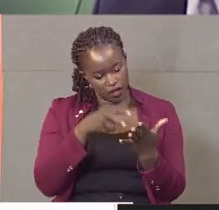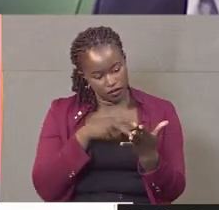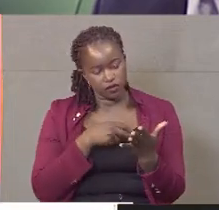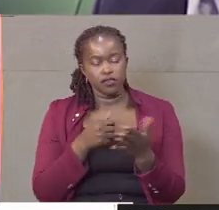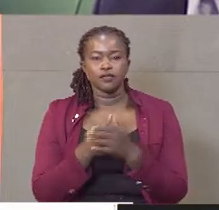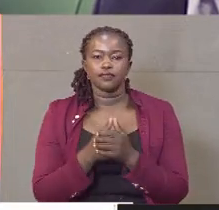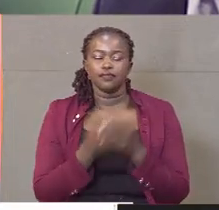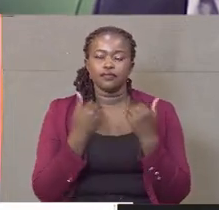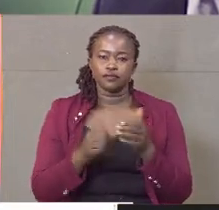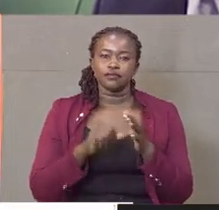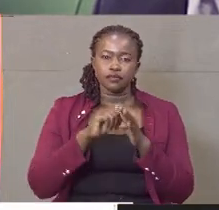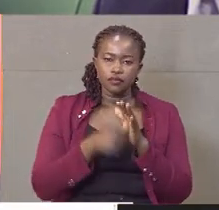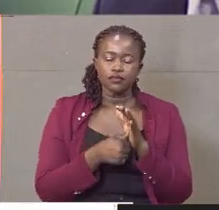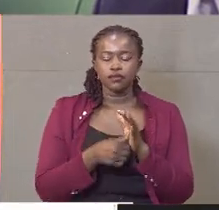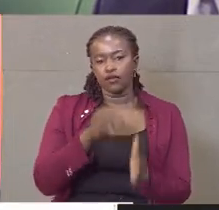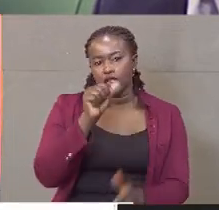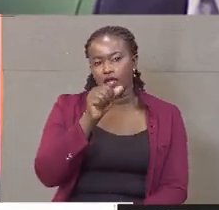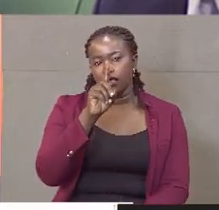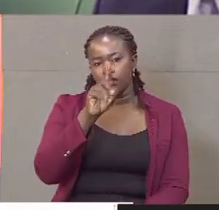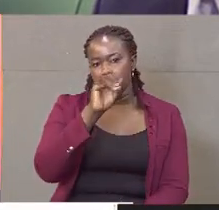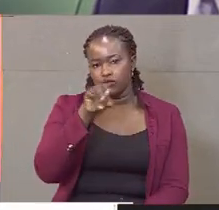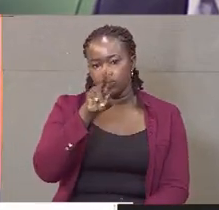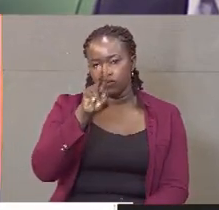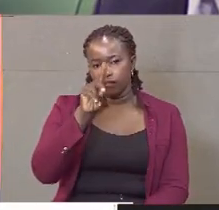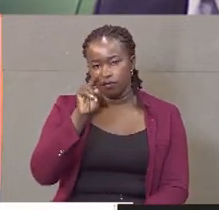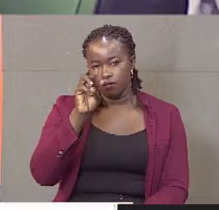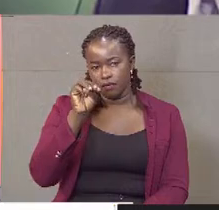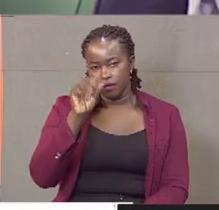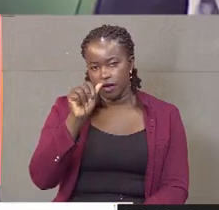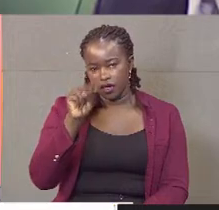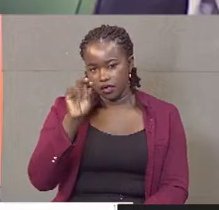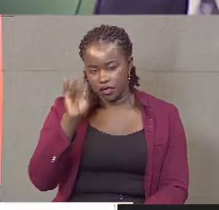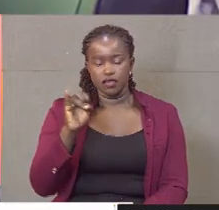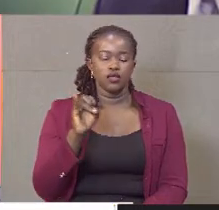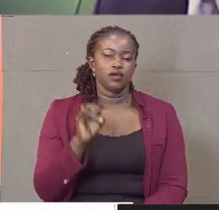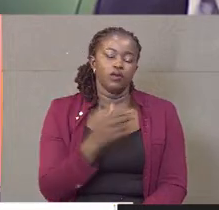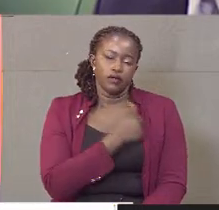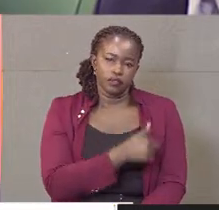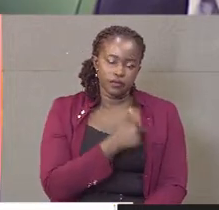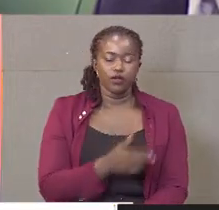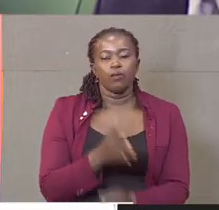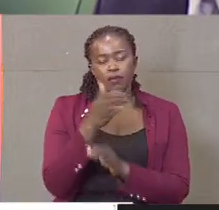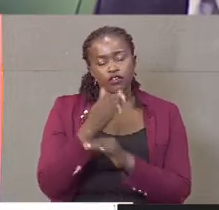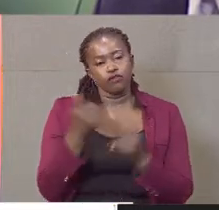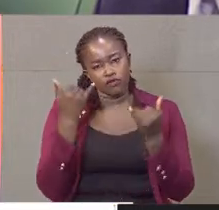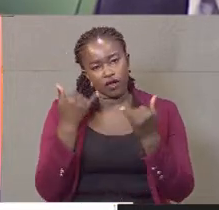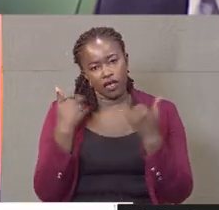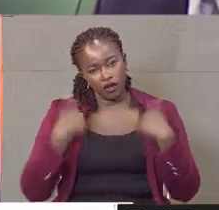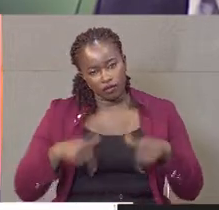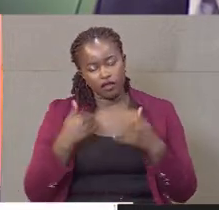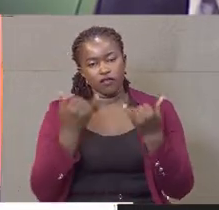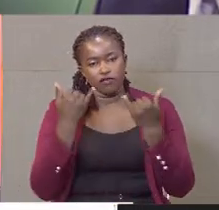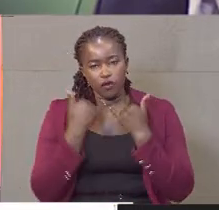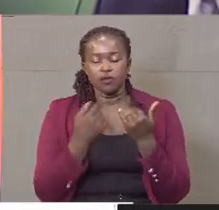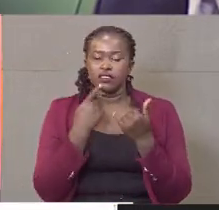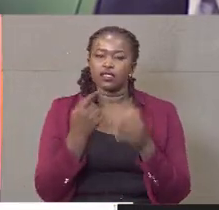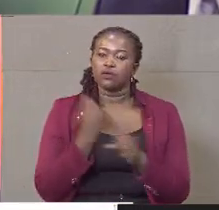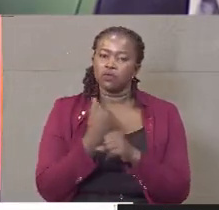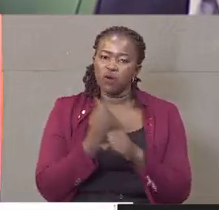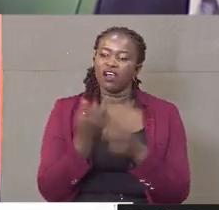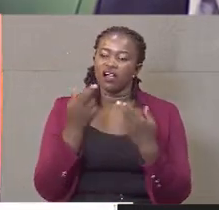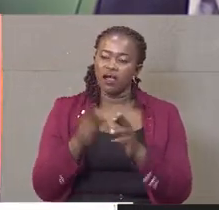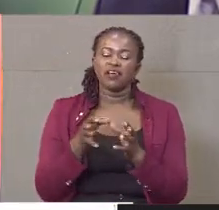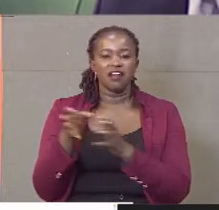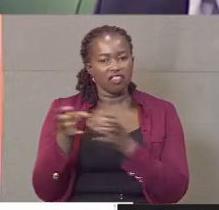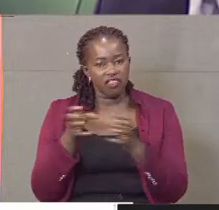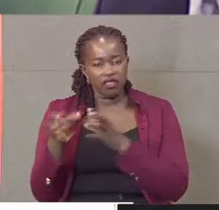The issue of Adjumani Hospital, the Ministry of Health told us there were issues to do with shoddy works in Adjumani Hospital,